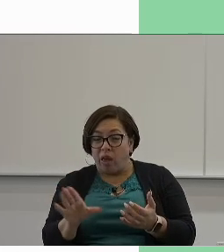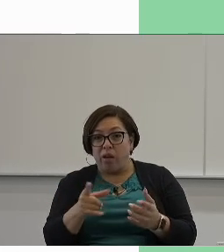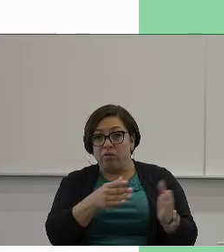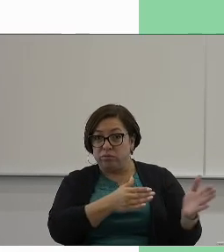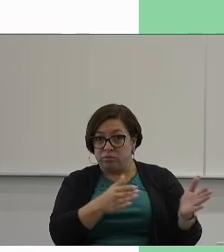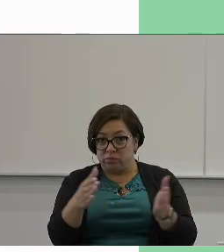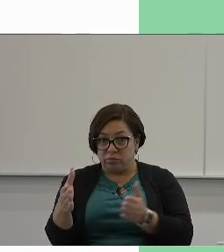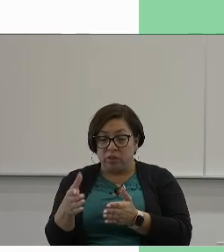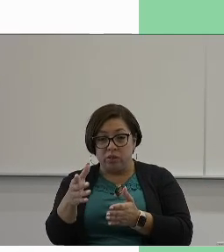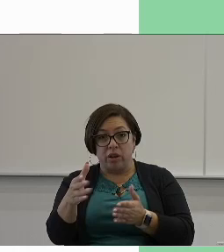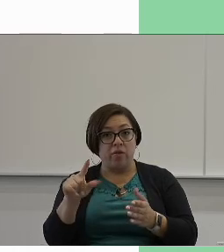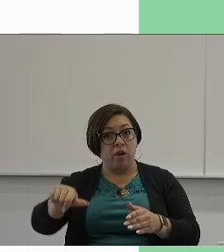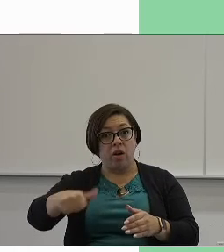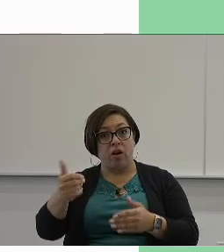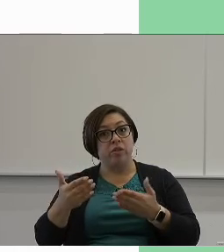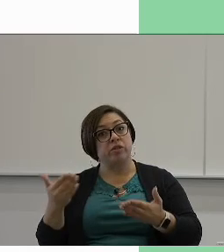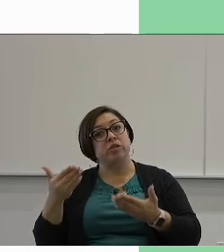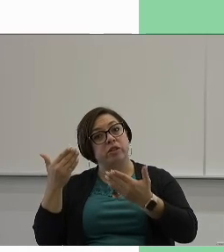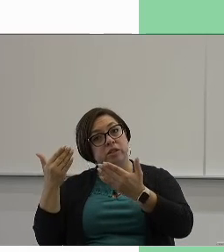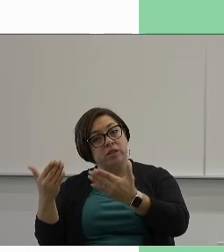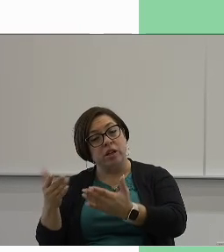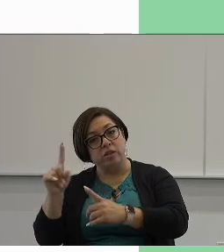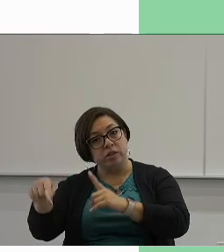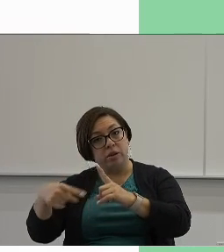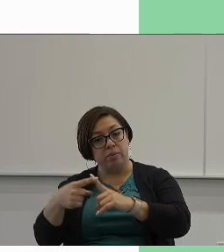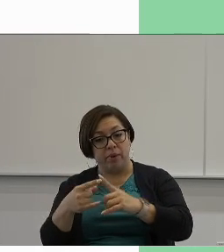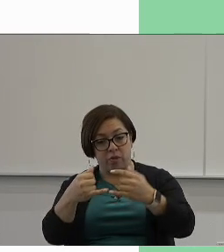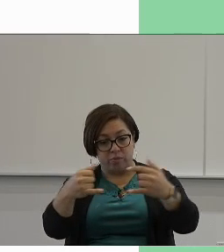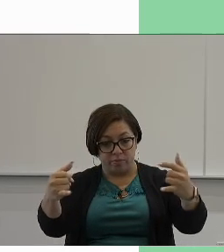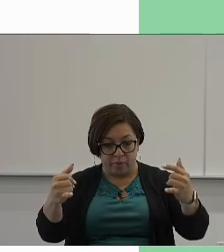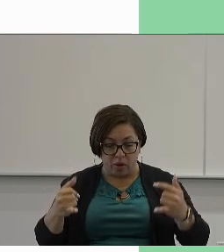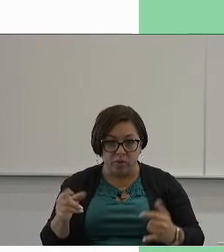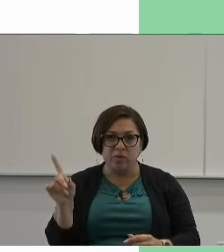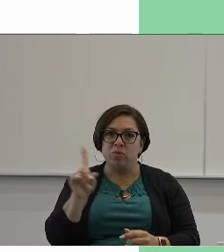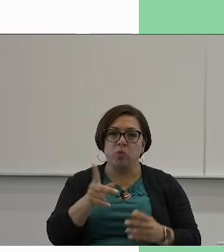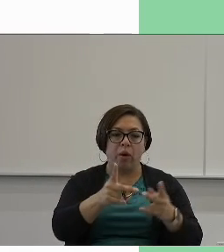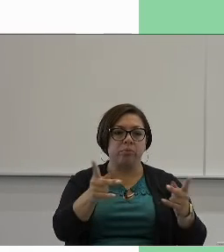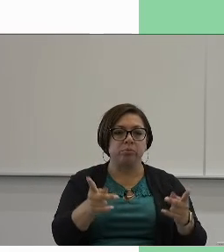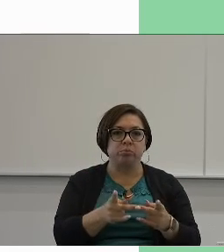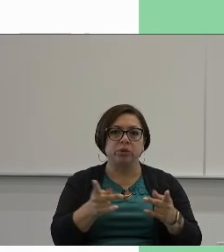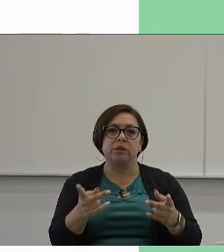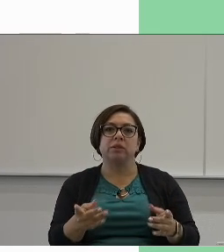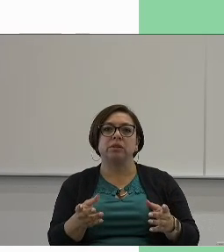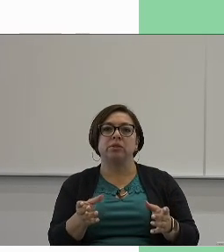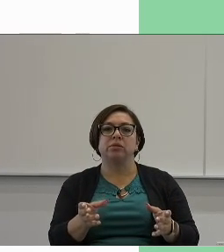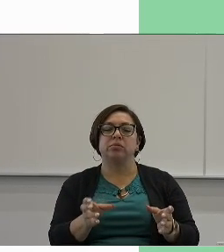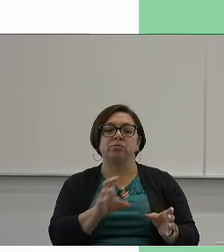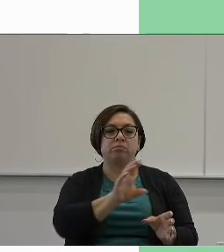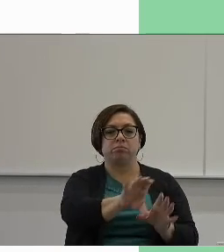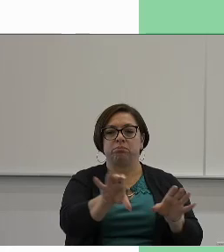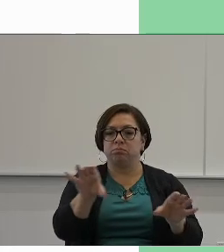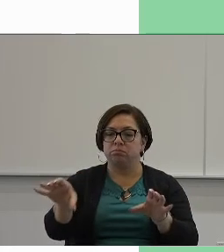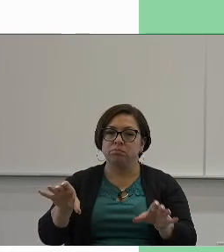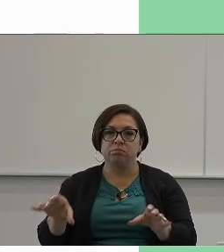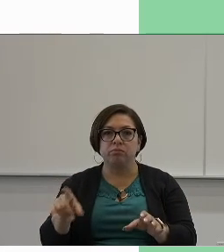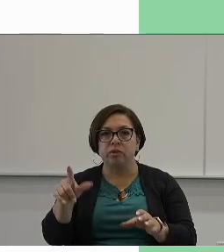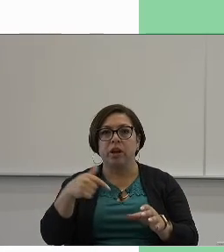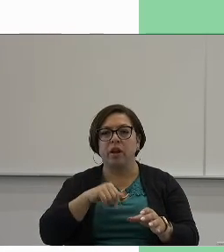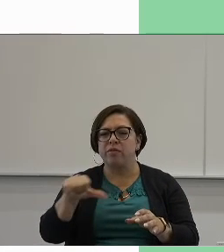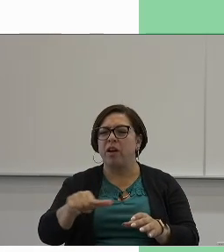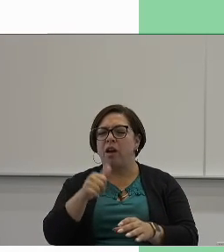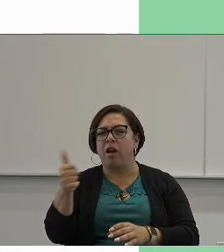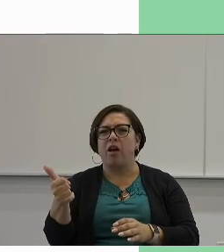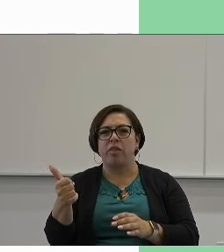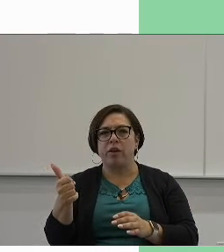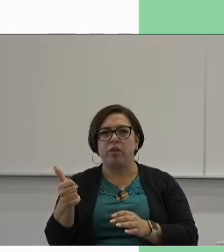other suggestions in terms of boundaries, where election precincts might fit? Are there any communities of interest or neighborhoods that you think need